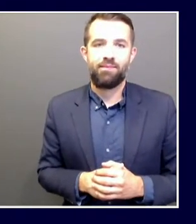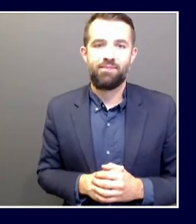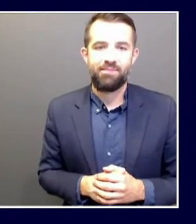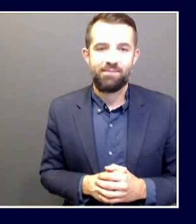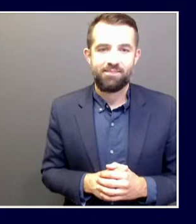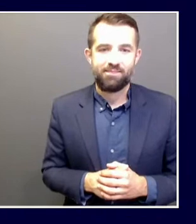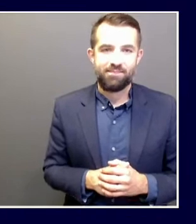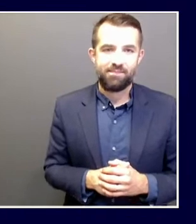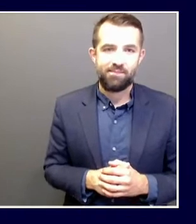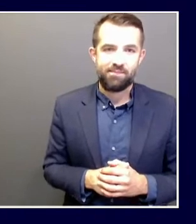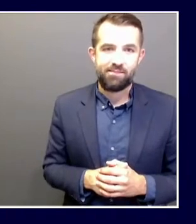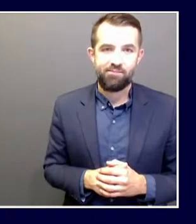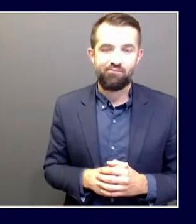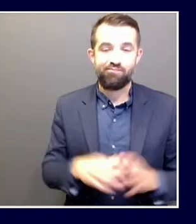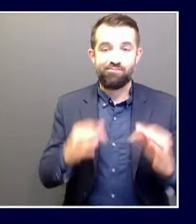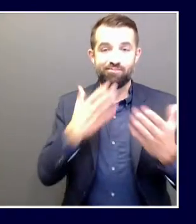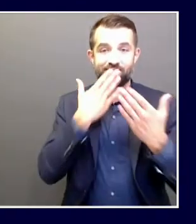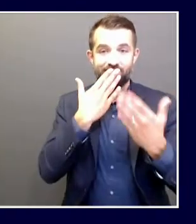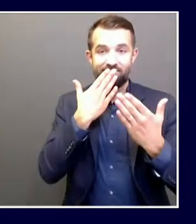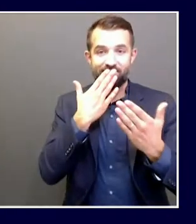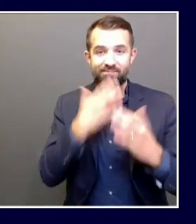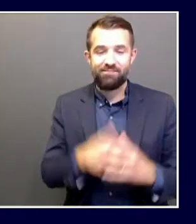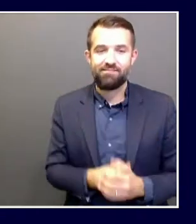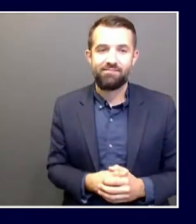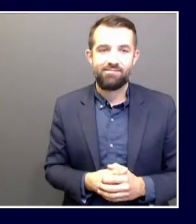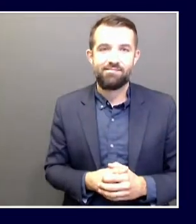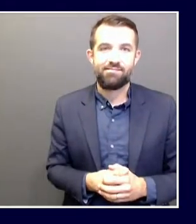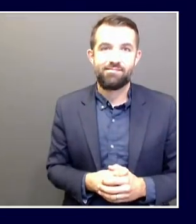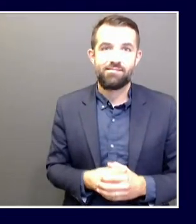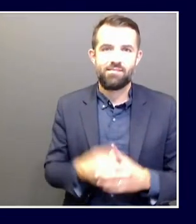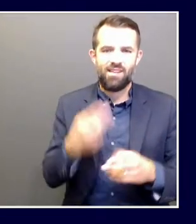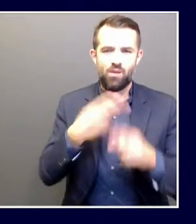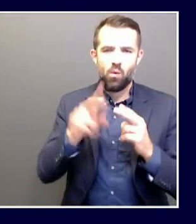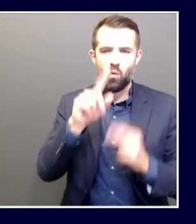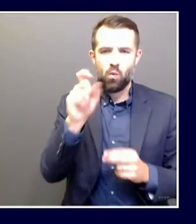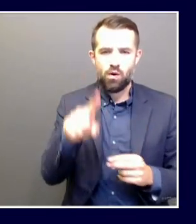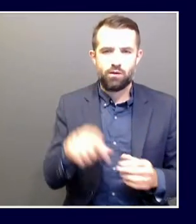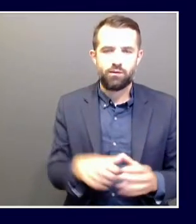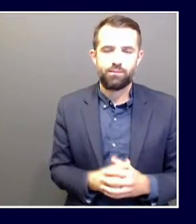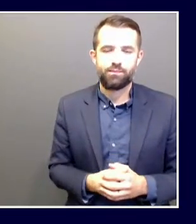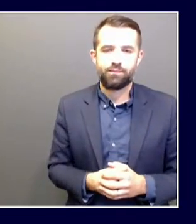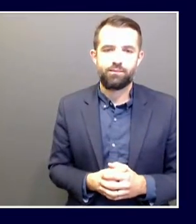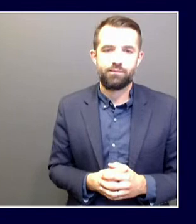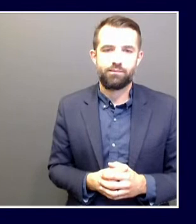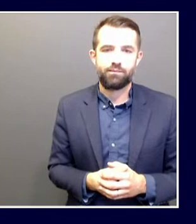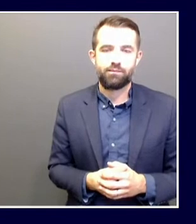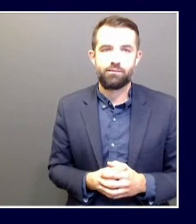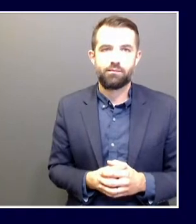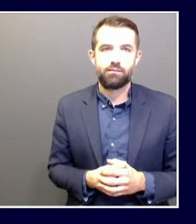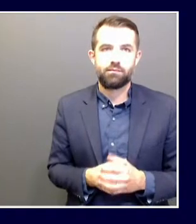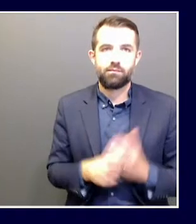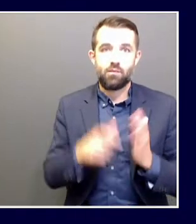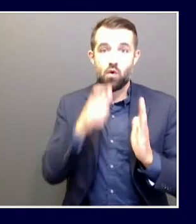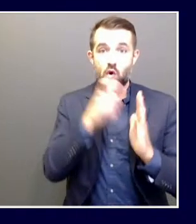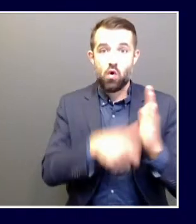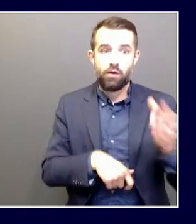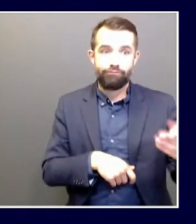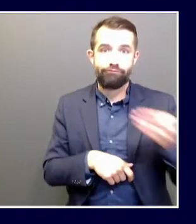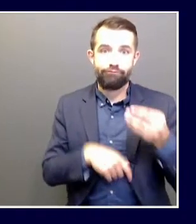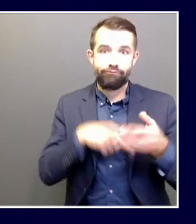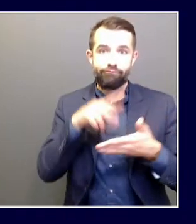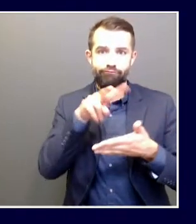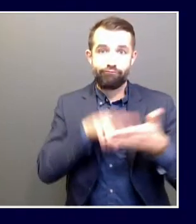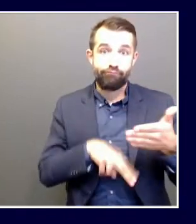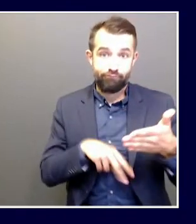Thanks, Dr. Shah. One quick question for you. We were passed along an article that said something about how Chinese media